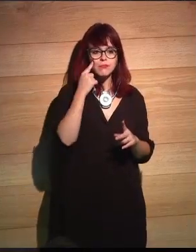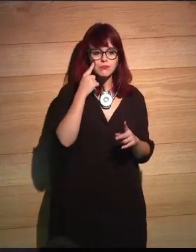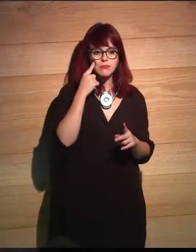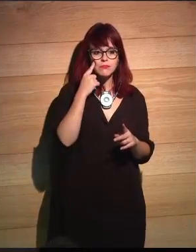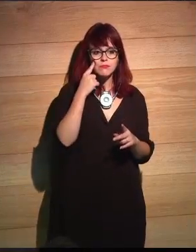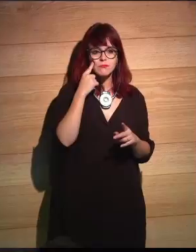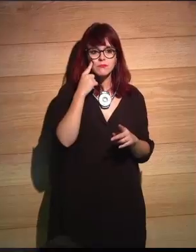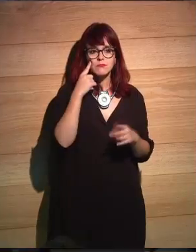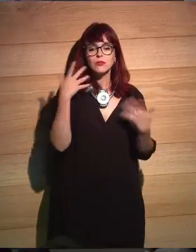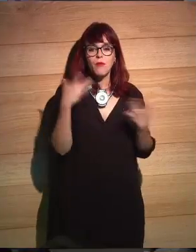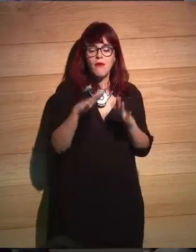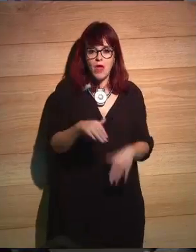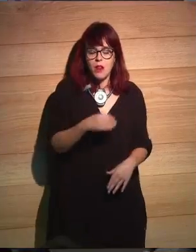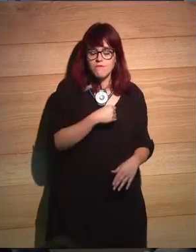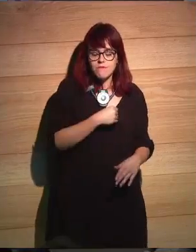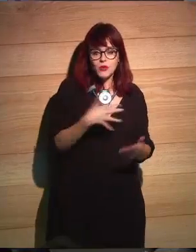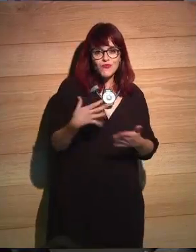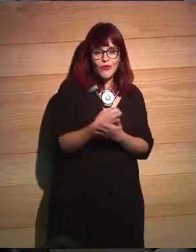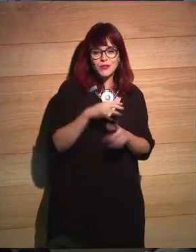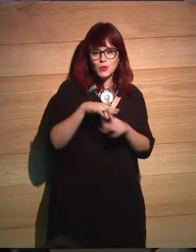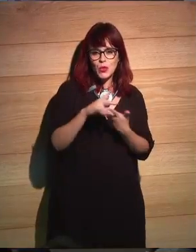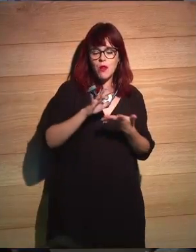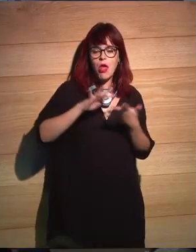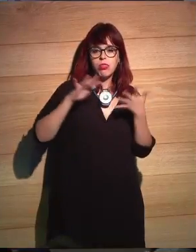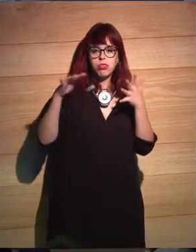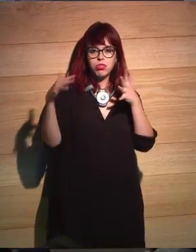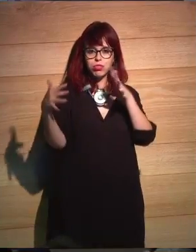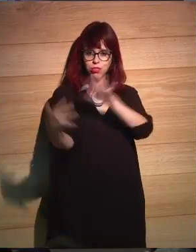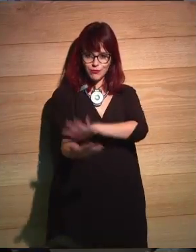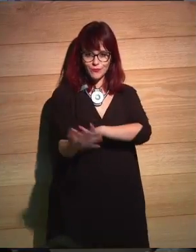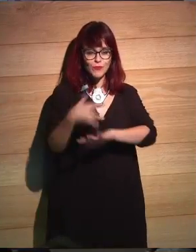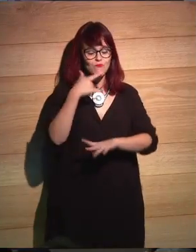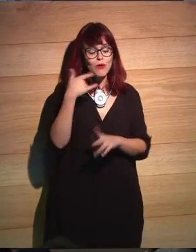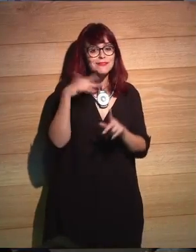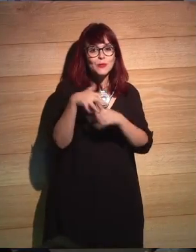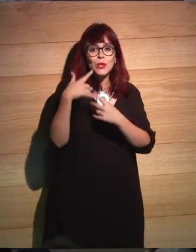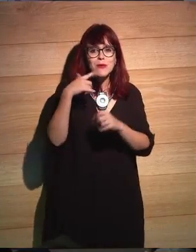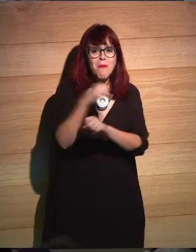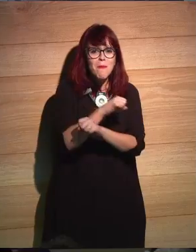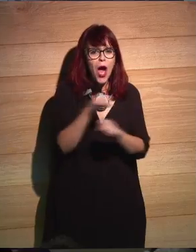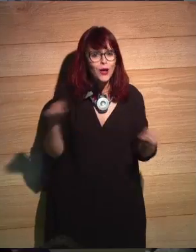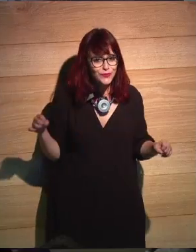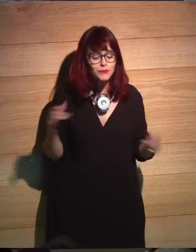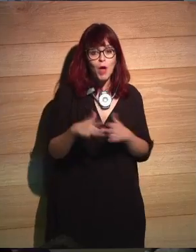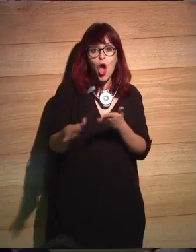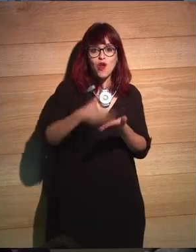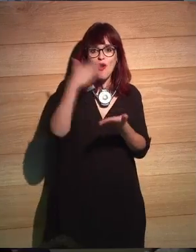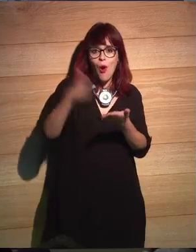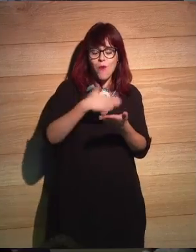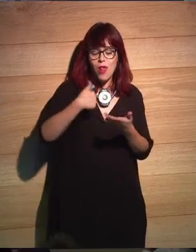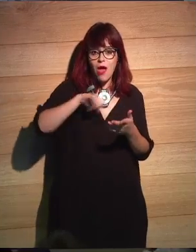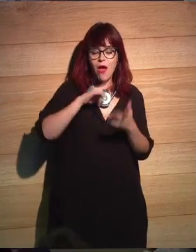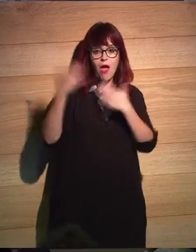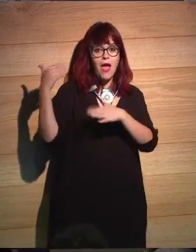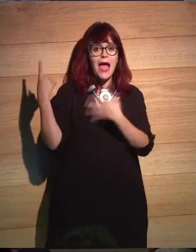us dramatically. So it would be impossible for us now to write the kinds of novels that they did in the 50s,